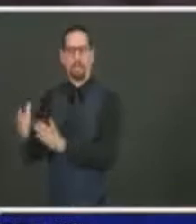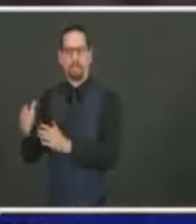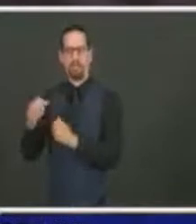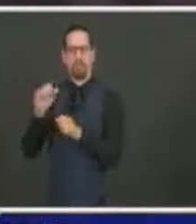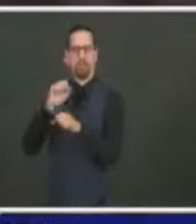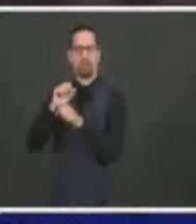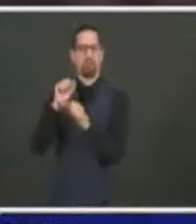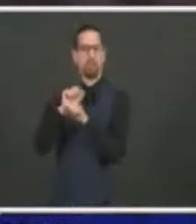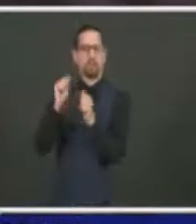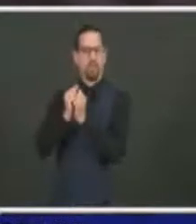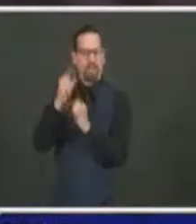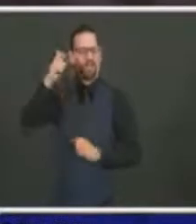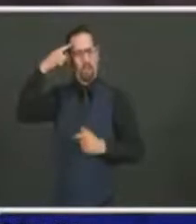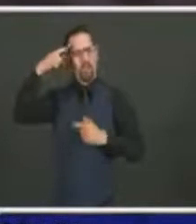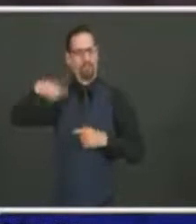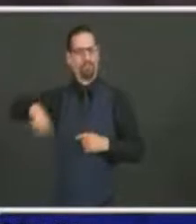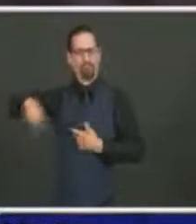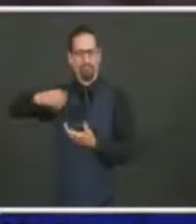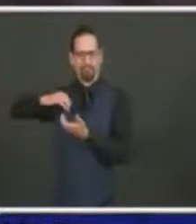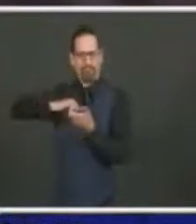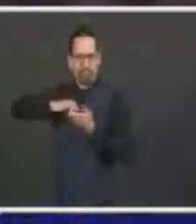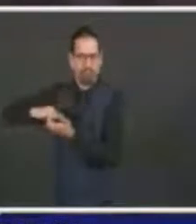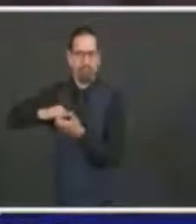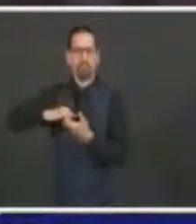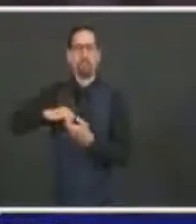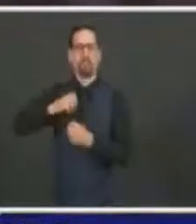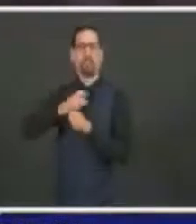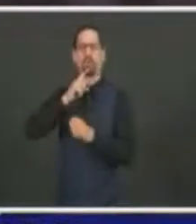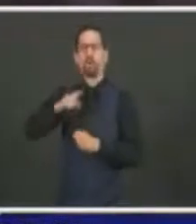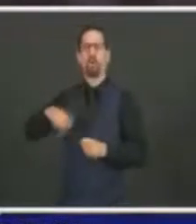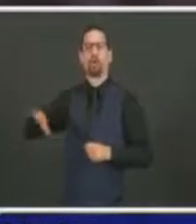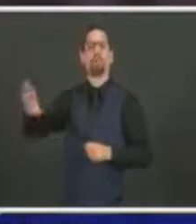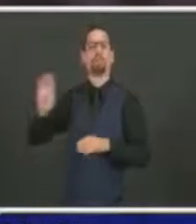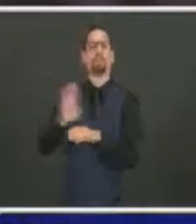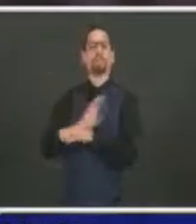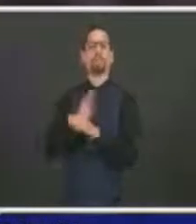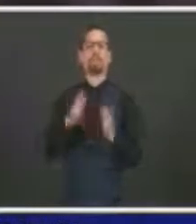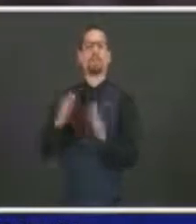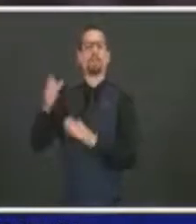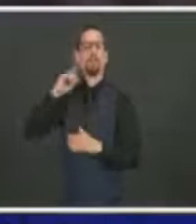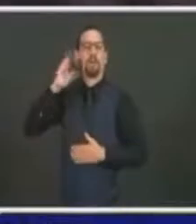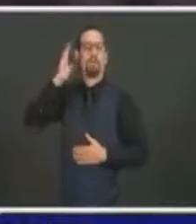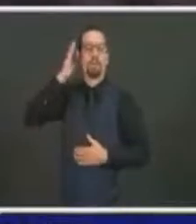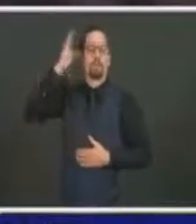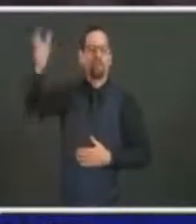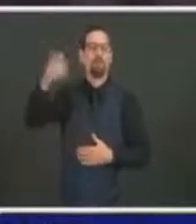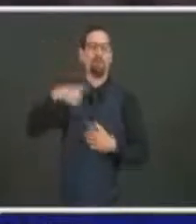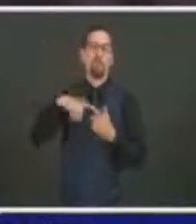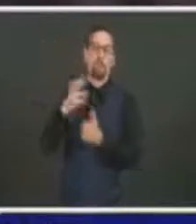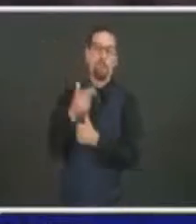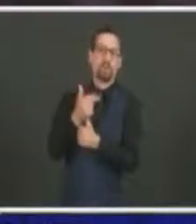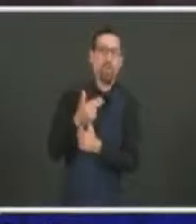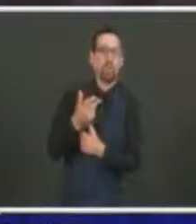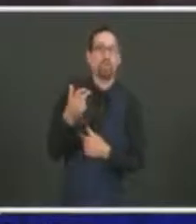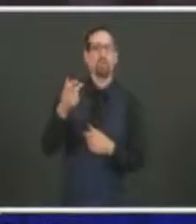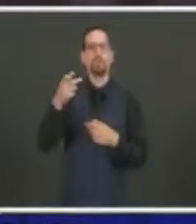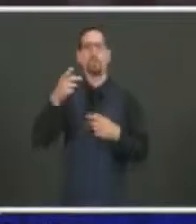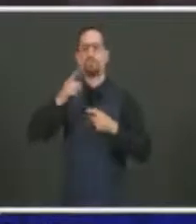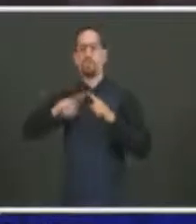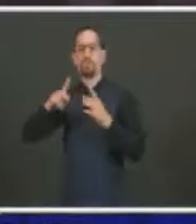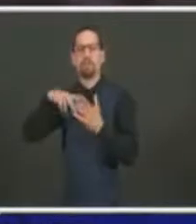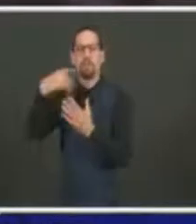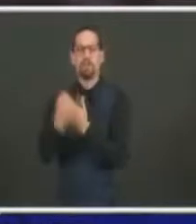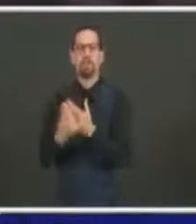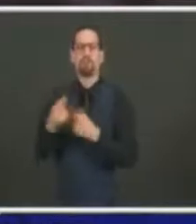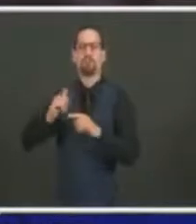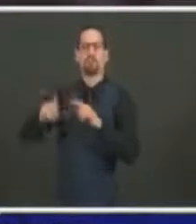Grebian, continuing with his persistent and effective approach with pursuing this project. So that's what it takes to get a project